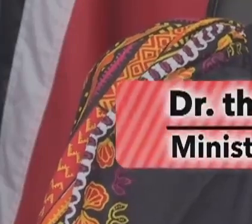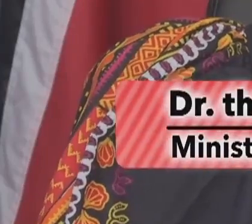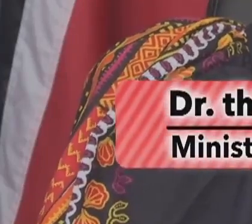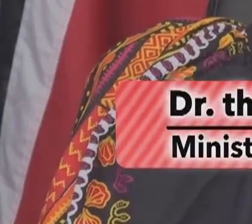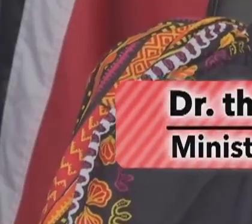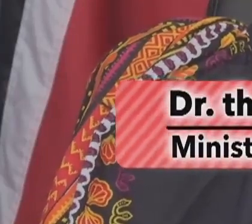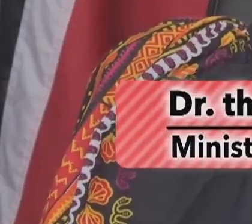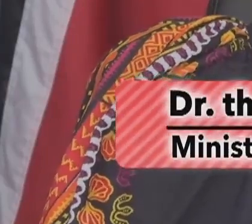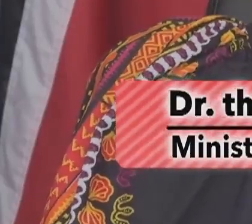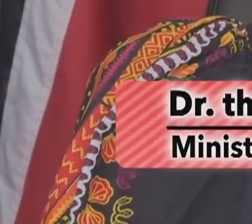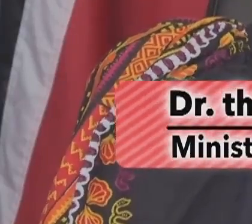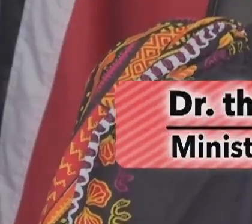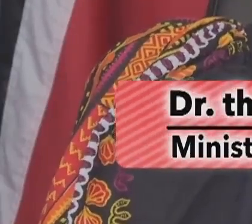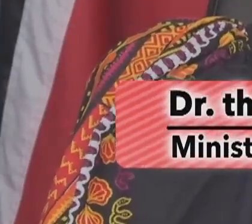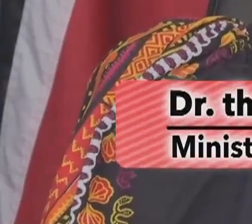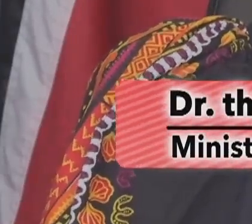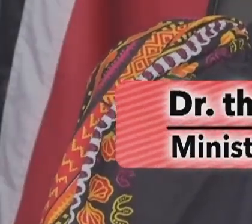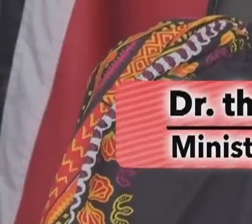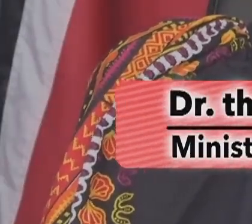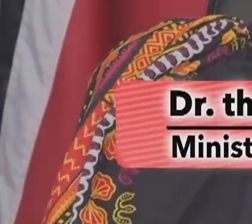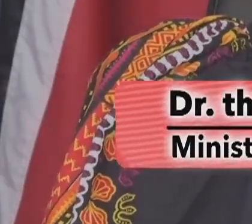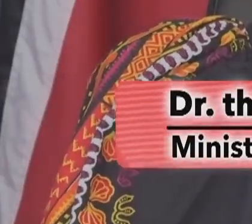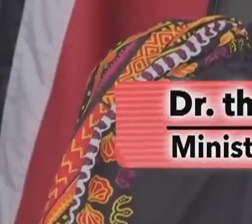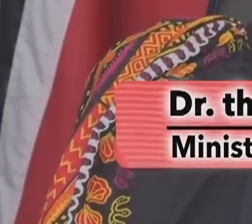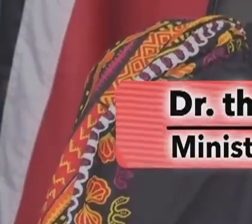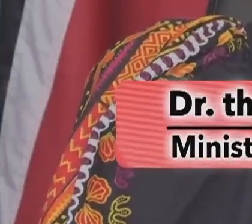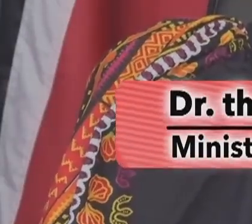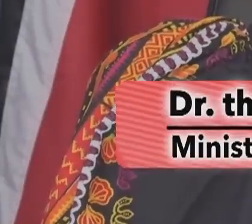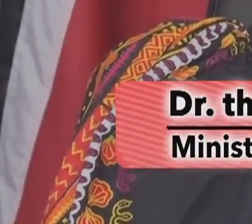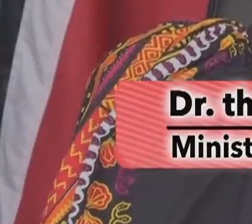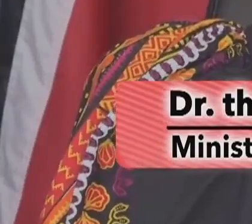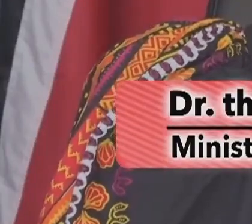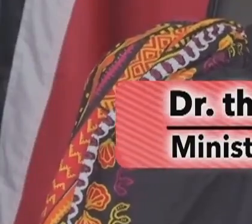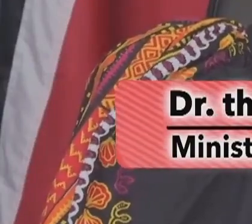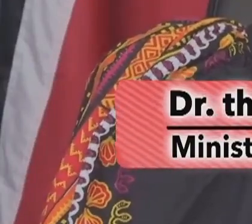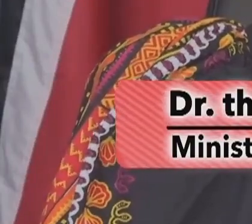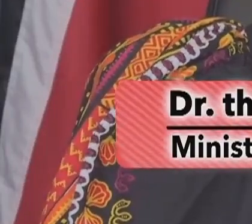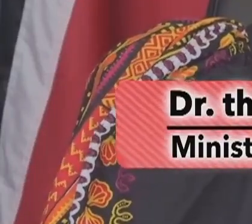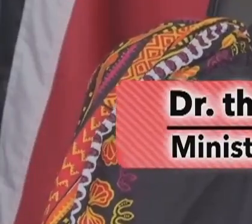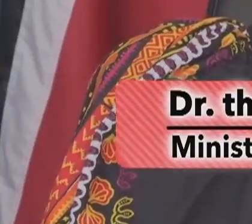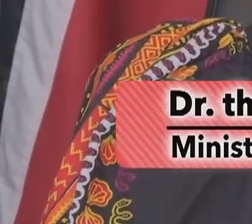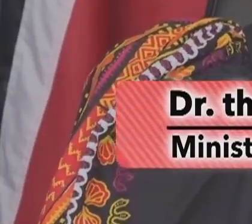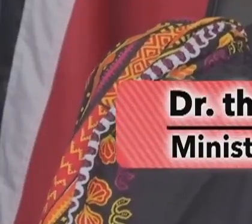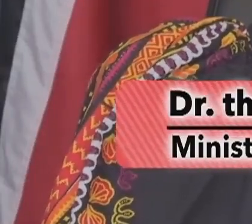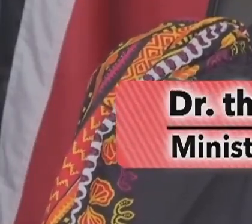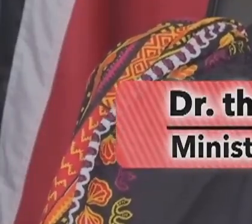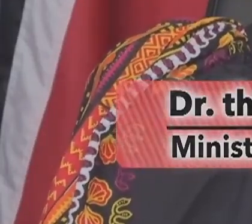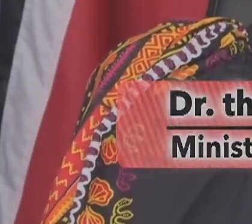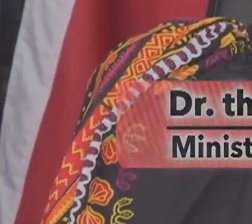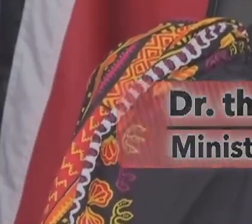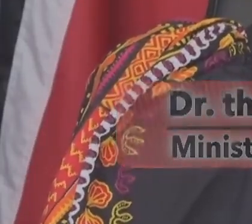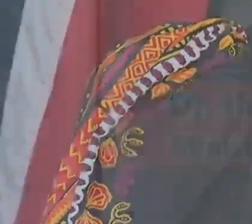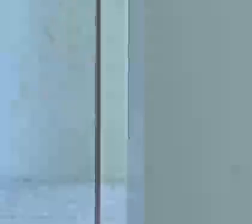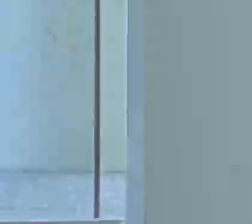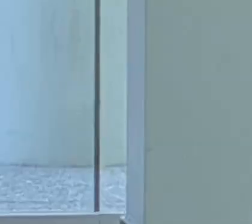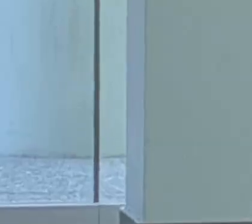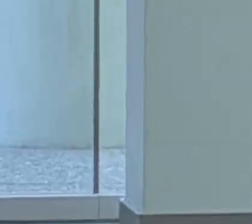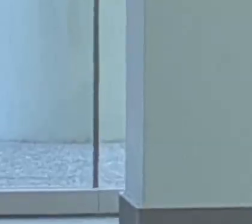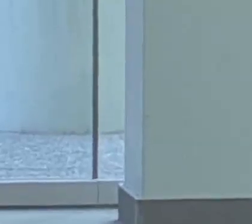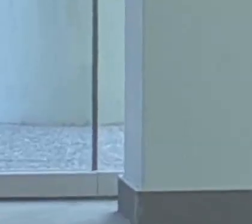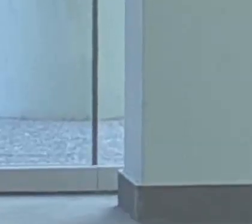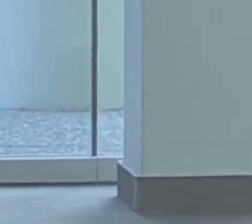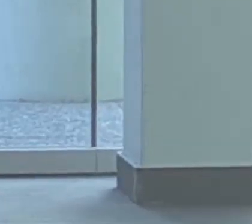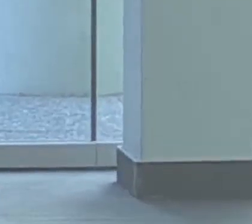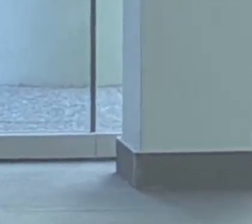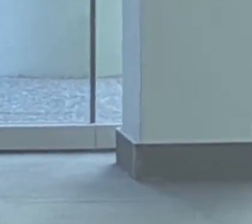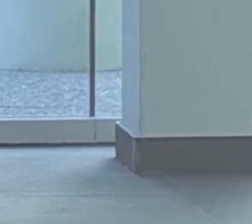means test. And so it was necessary for the government to procure and provide more devices even after the Adopt a School program. The